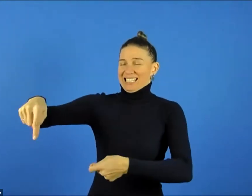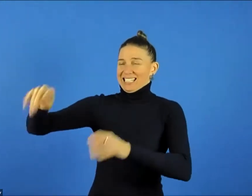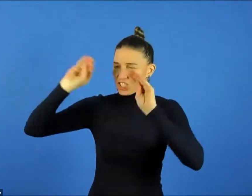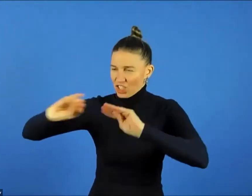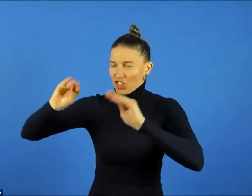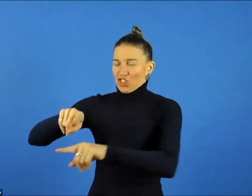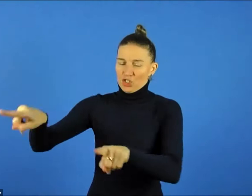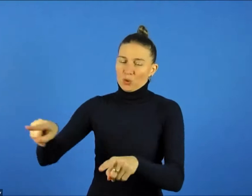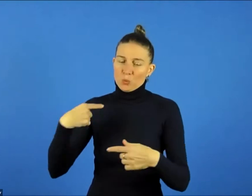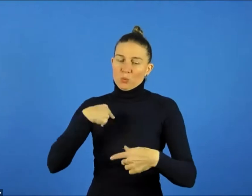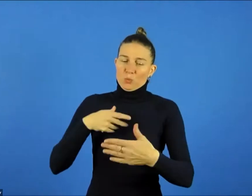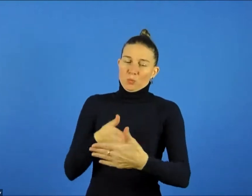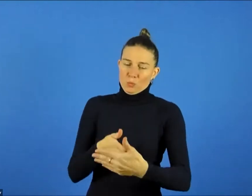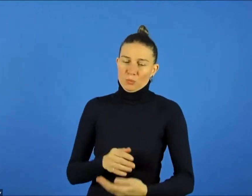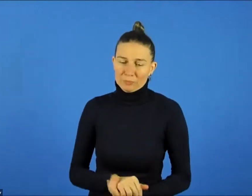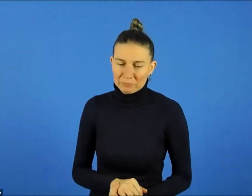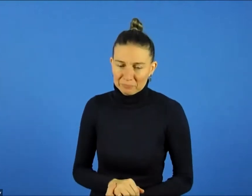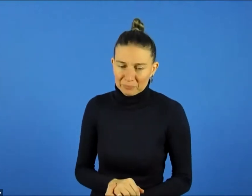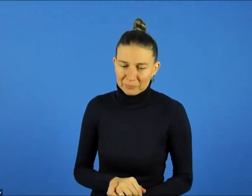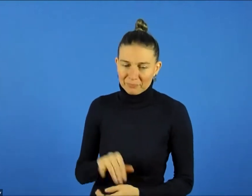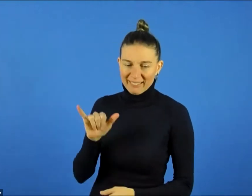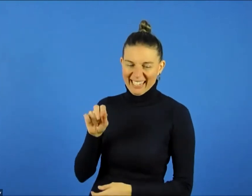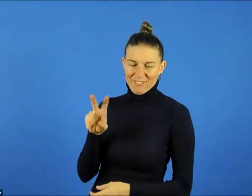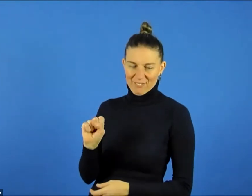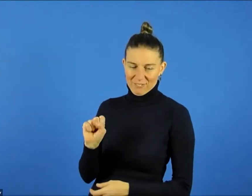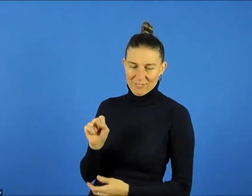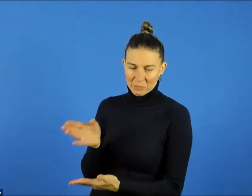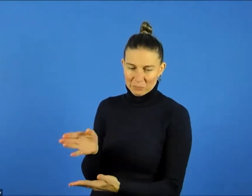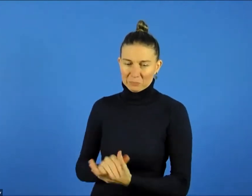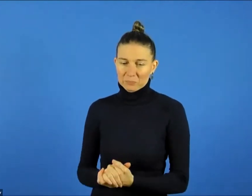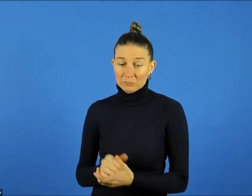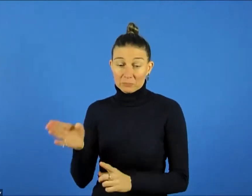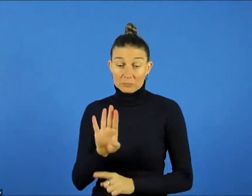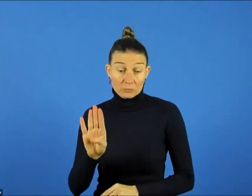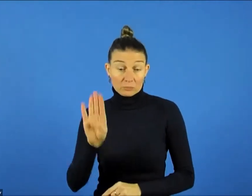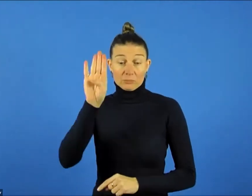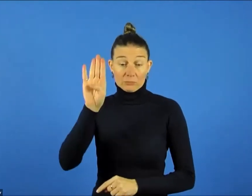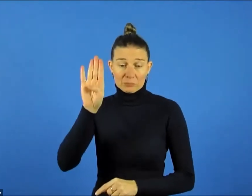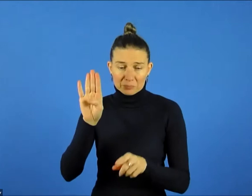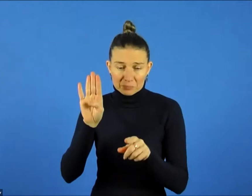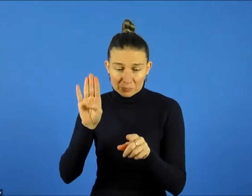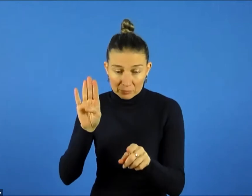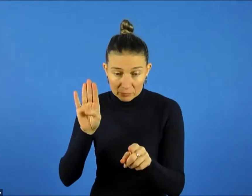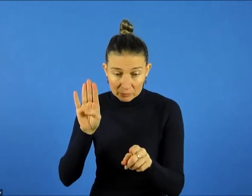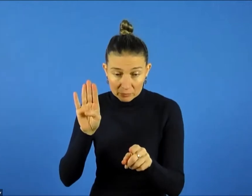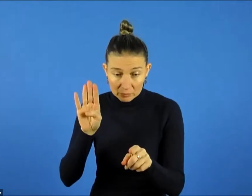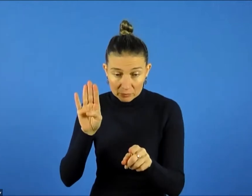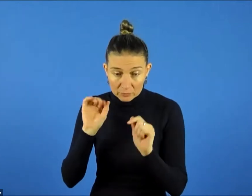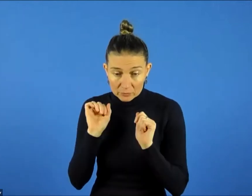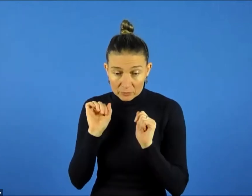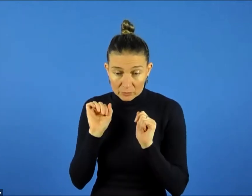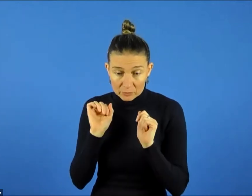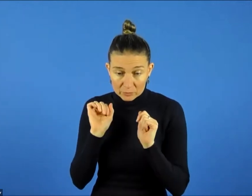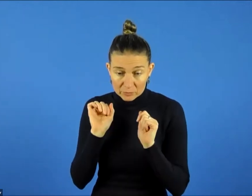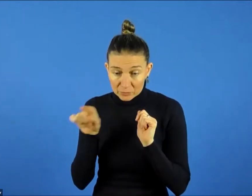All right, thank you, F, for your comments. I'll also jump in quickly. Oh, sorry, go ahead, Ruth.